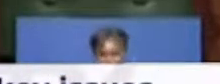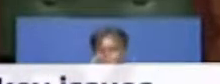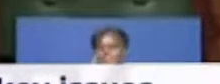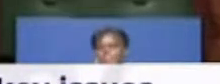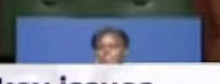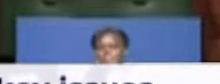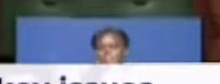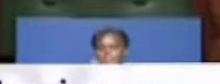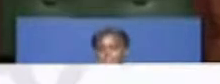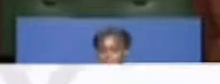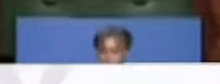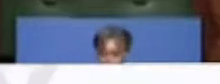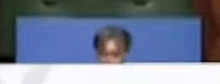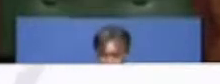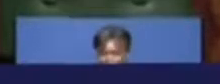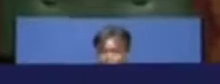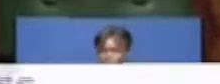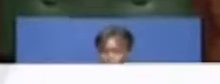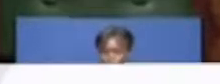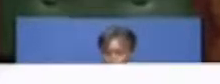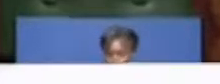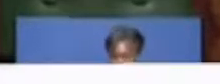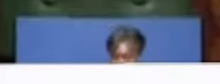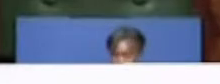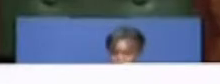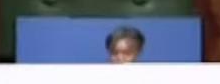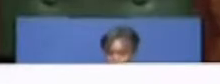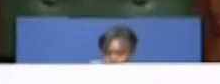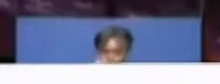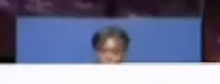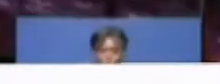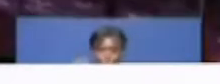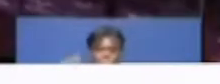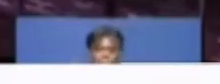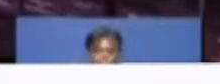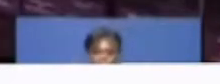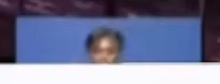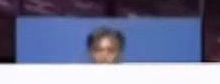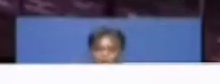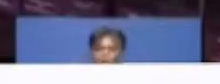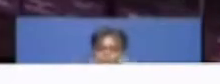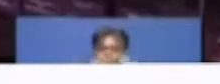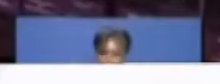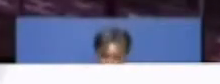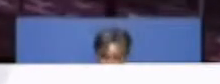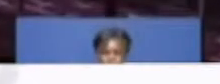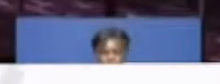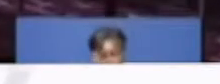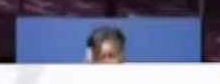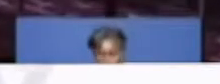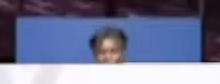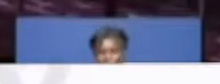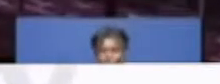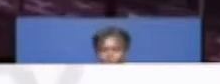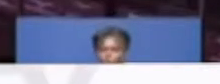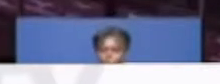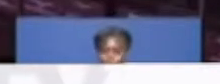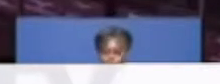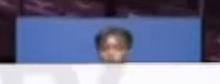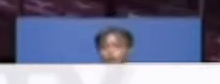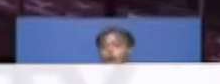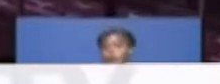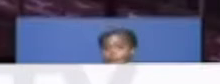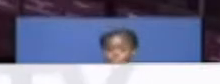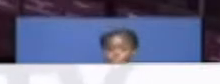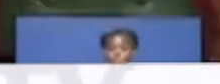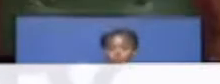years in our primary to secondary system. Equally important is to note that we have now achieved the global